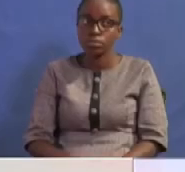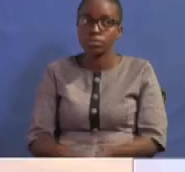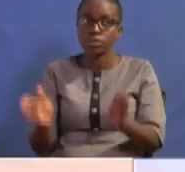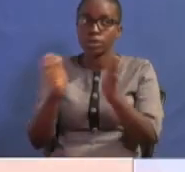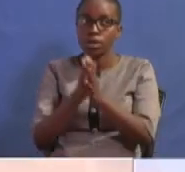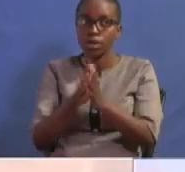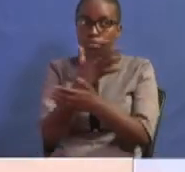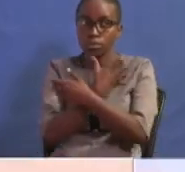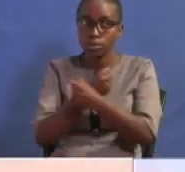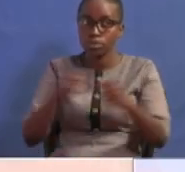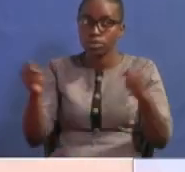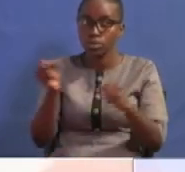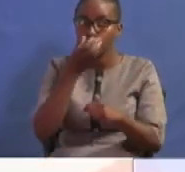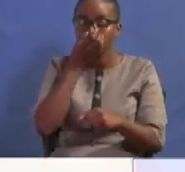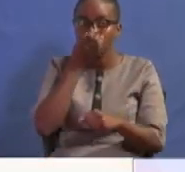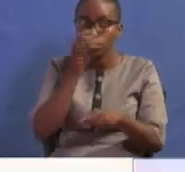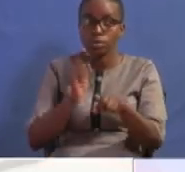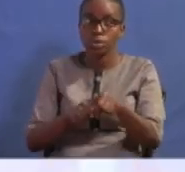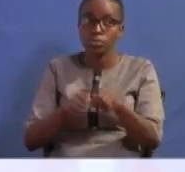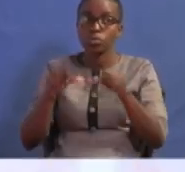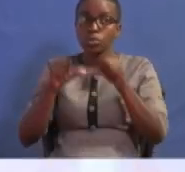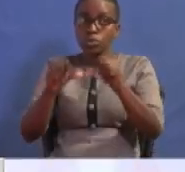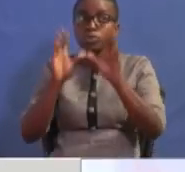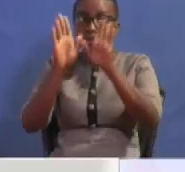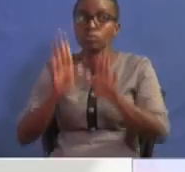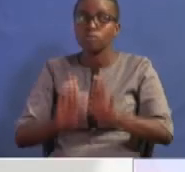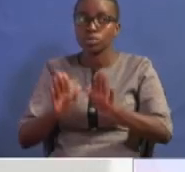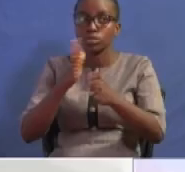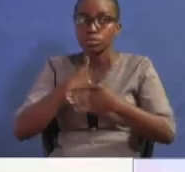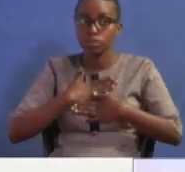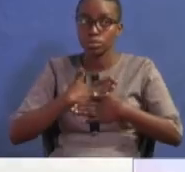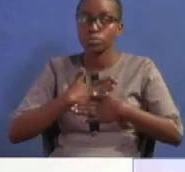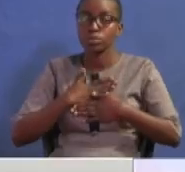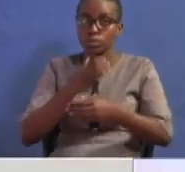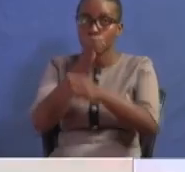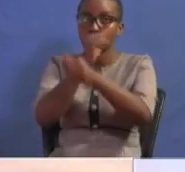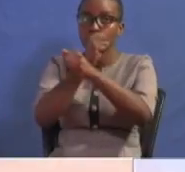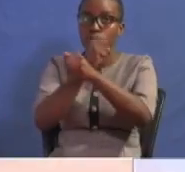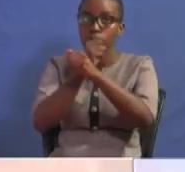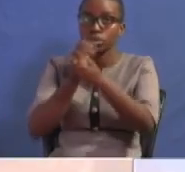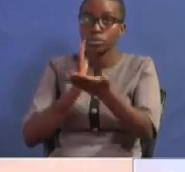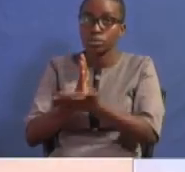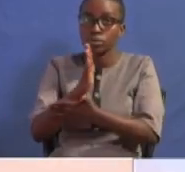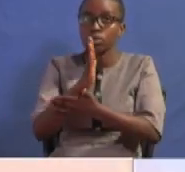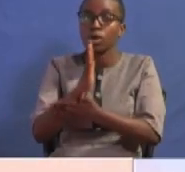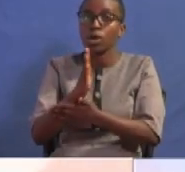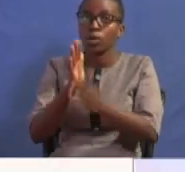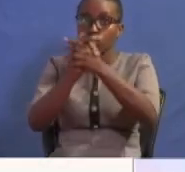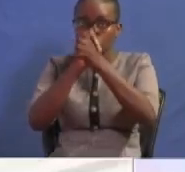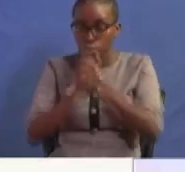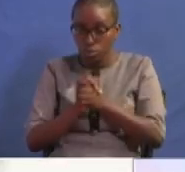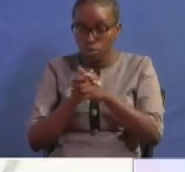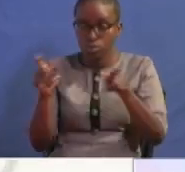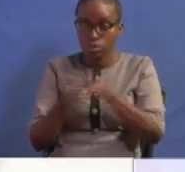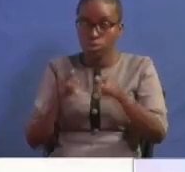President William Ruto has emphasized the importance of respecting and protecting the rights, the right to worship, asserting that the